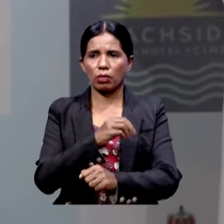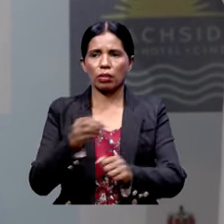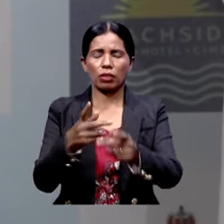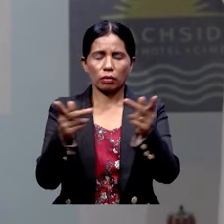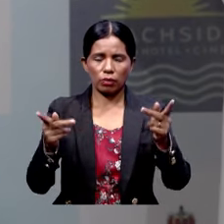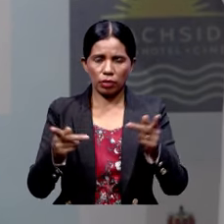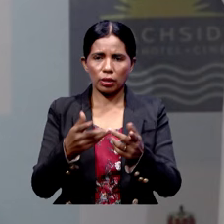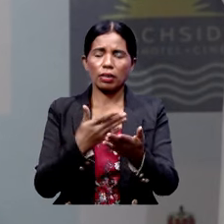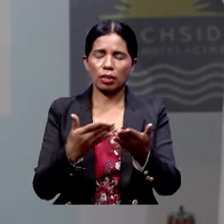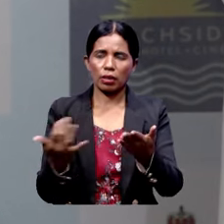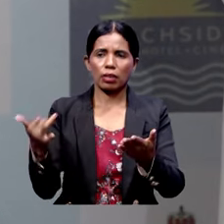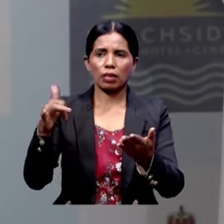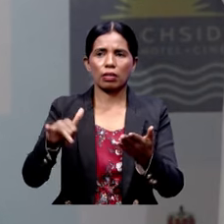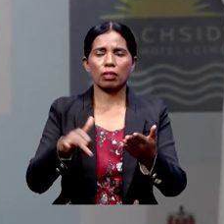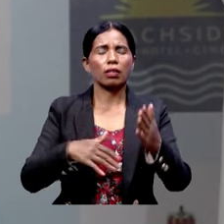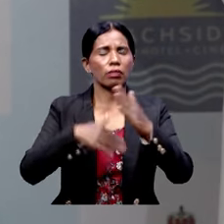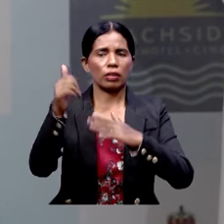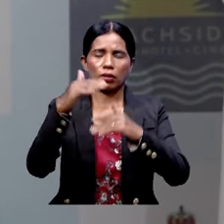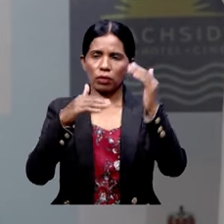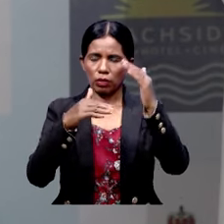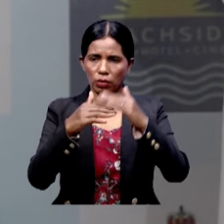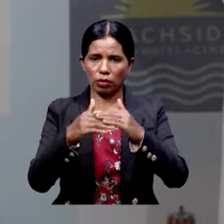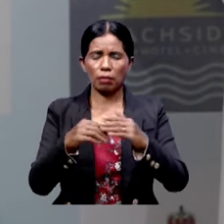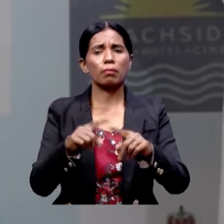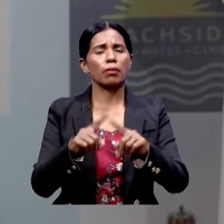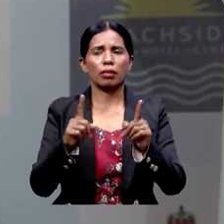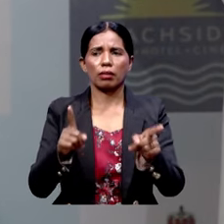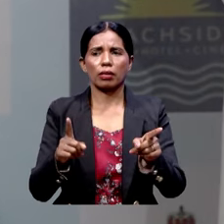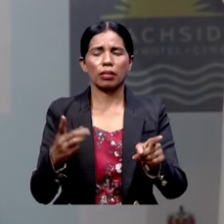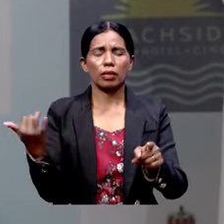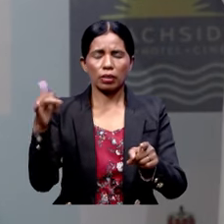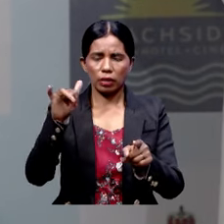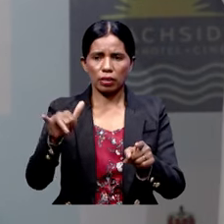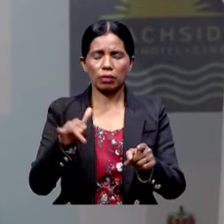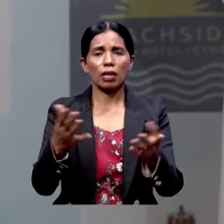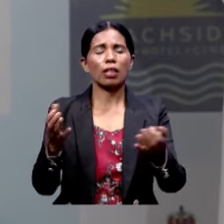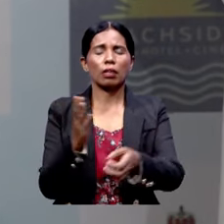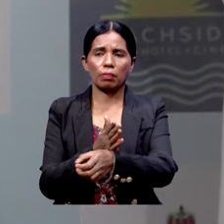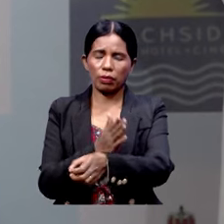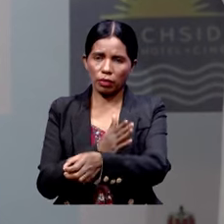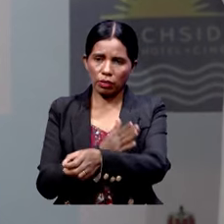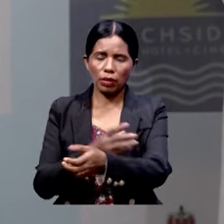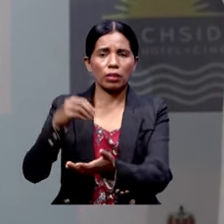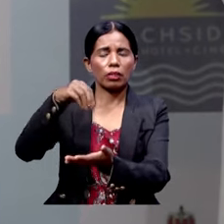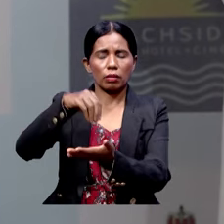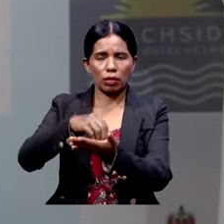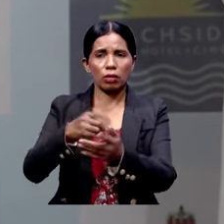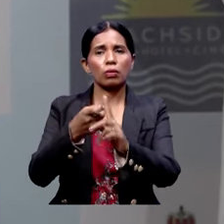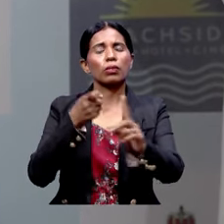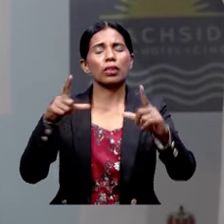the infrastructure. But also, they agreed to promote the investment from